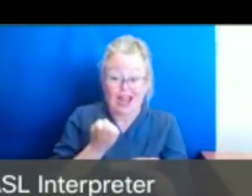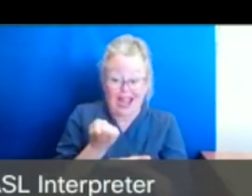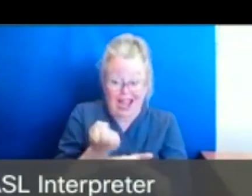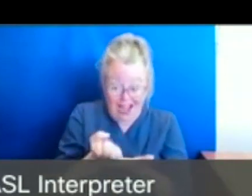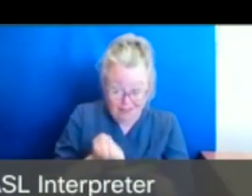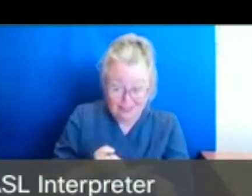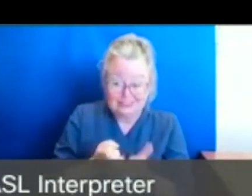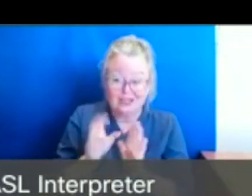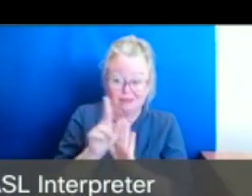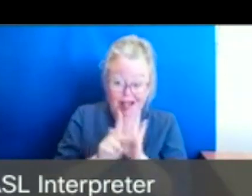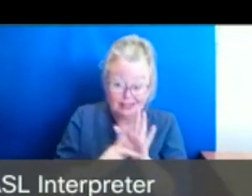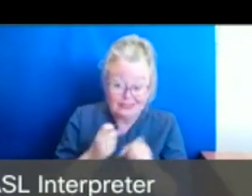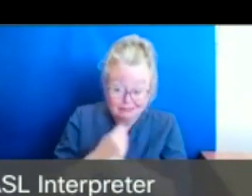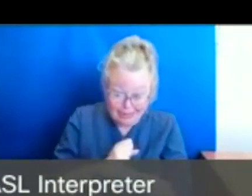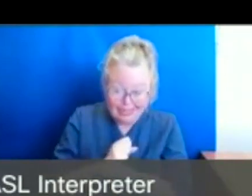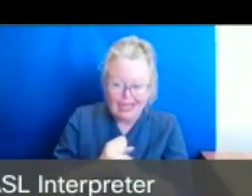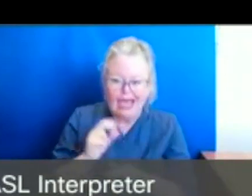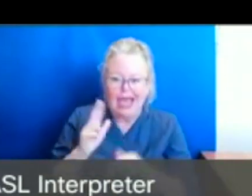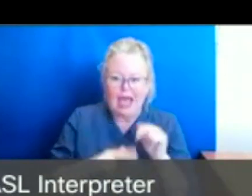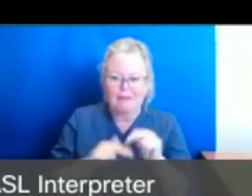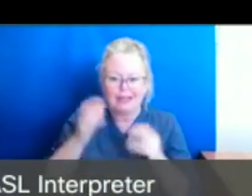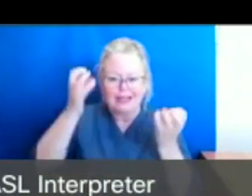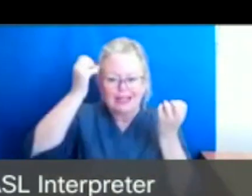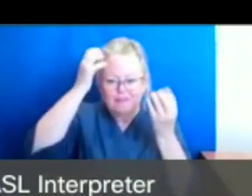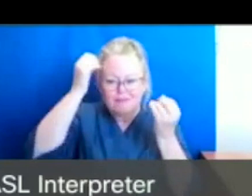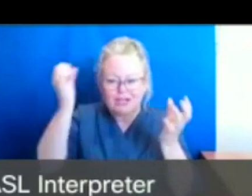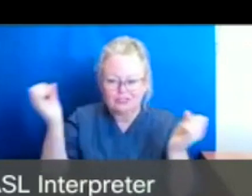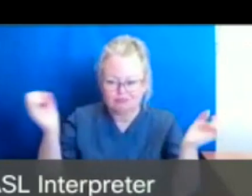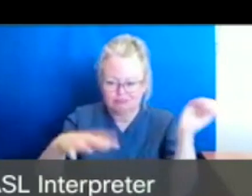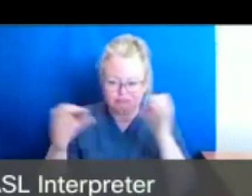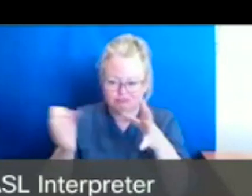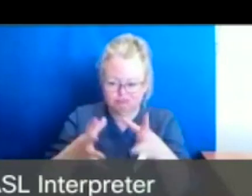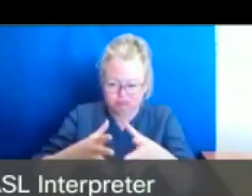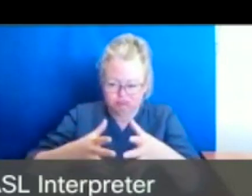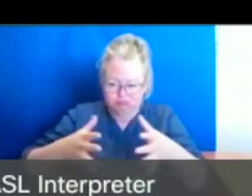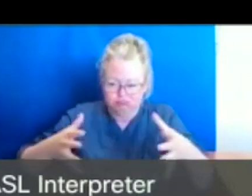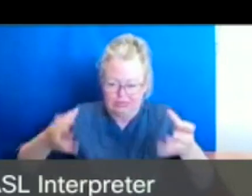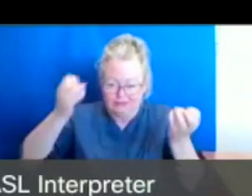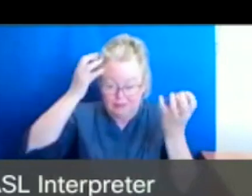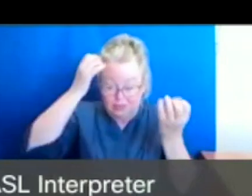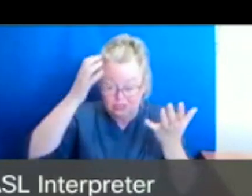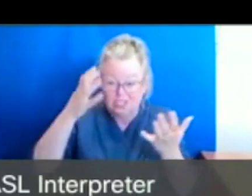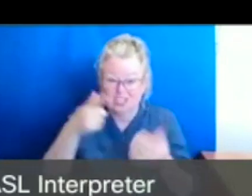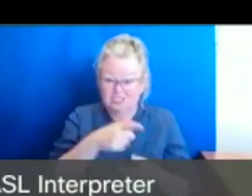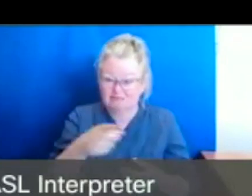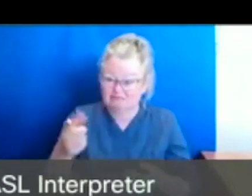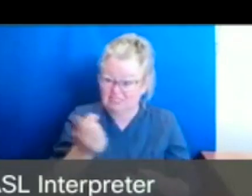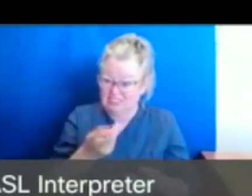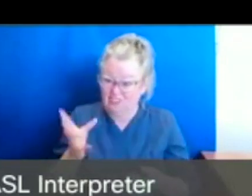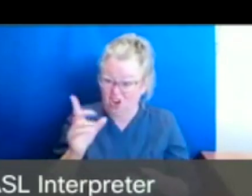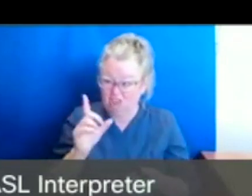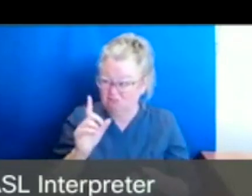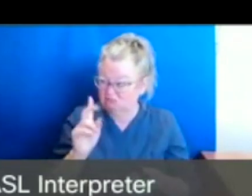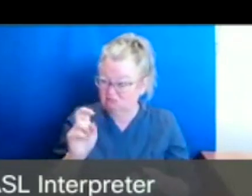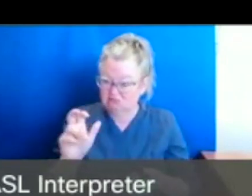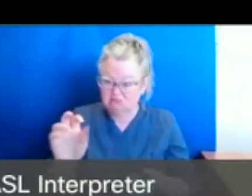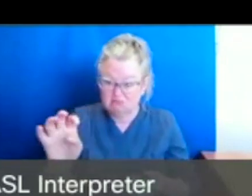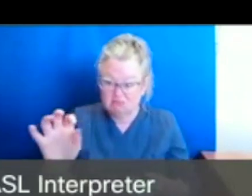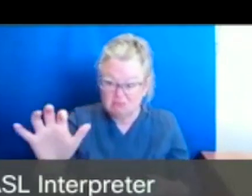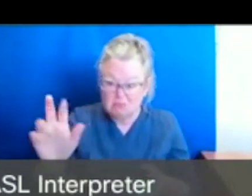advancement of knowledge together. So I just want to end by not only thanking the hundreds who've joined us today, but